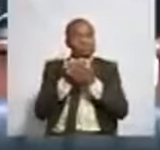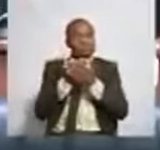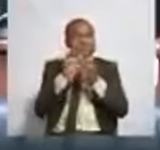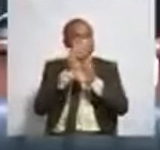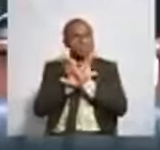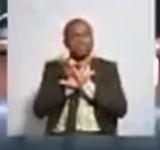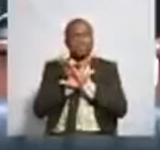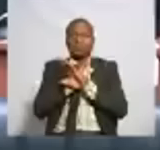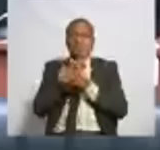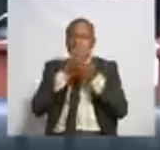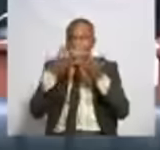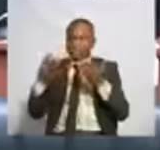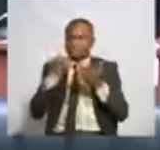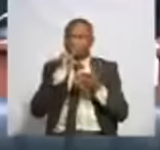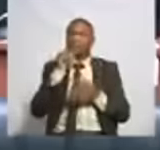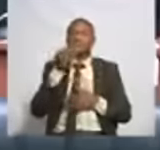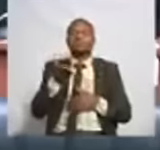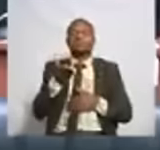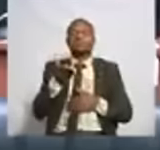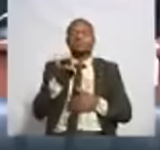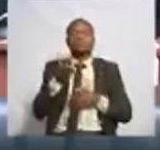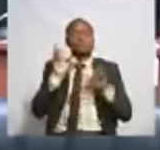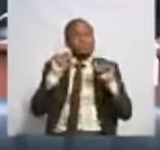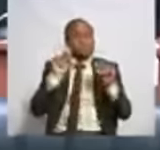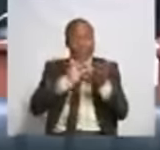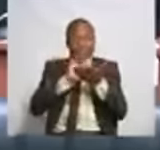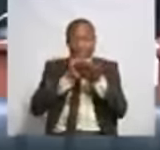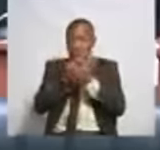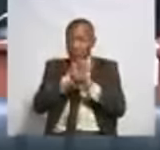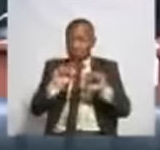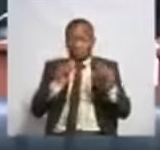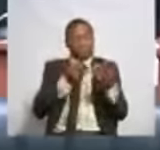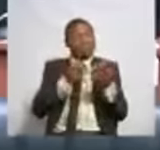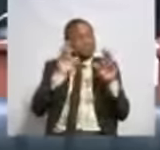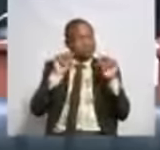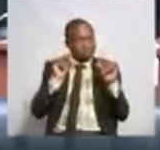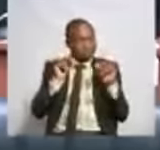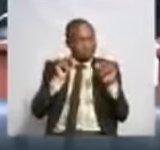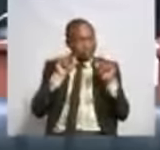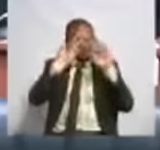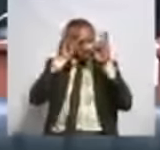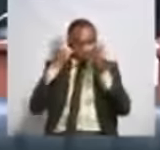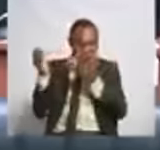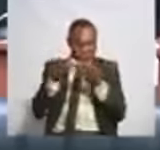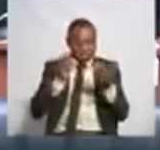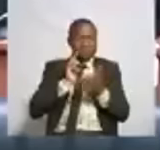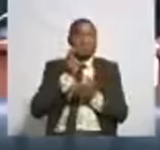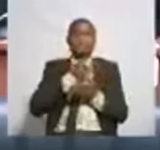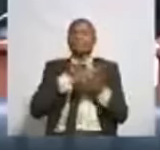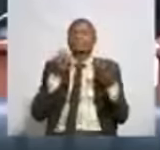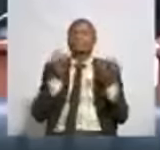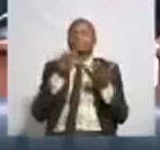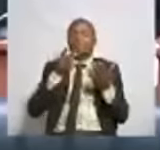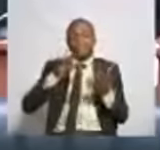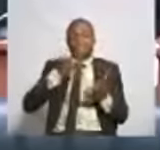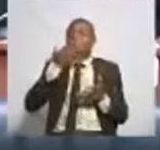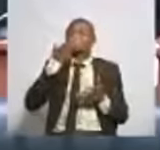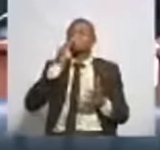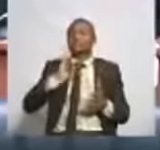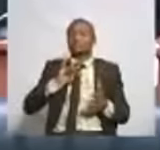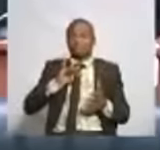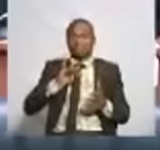doesn't exist. There's no nuisance to cure here in this motion that you are bringing to us. I feel